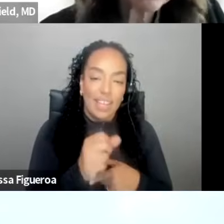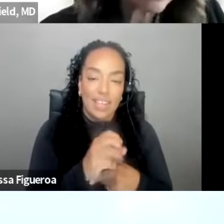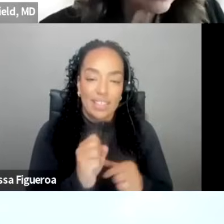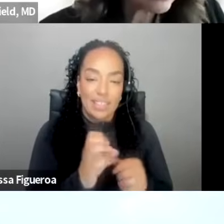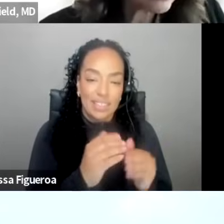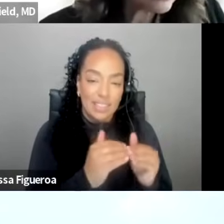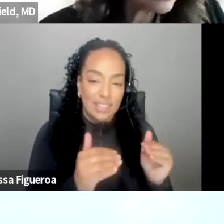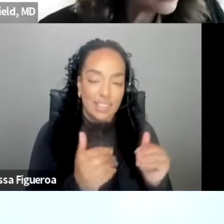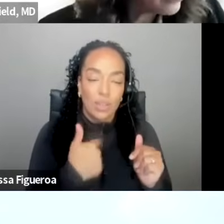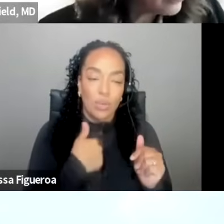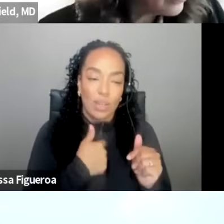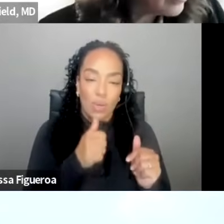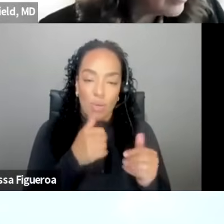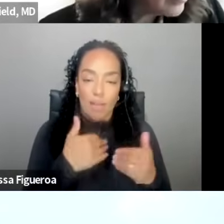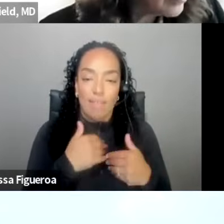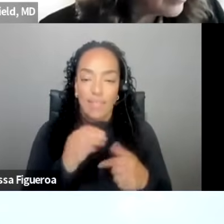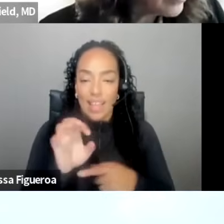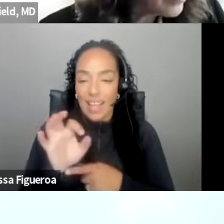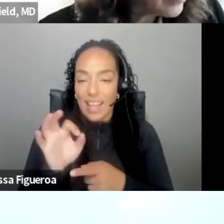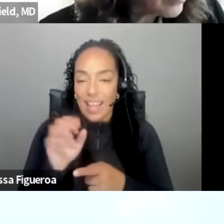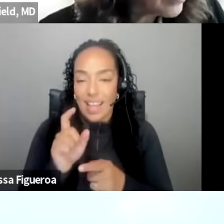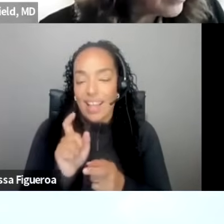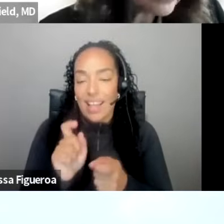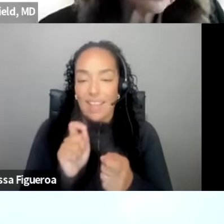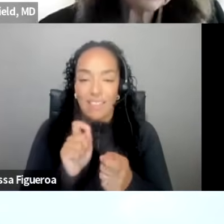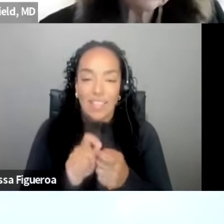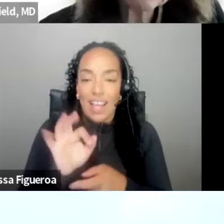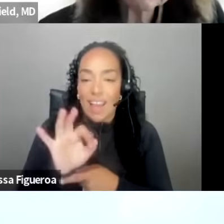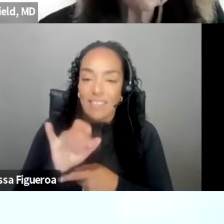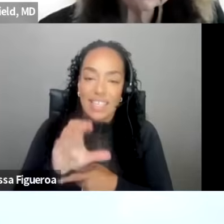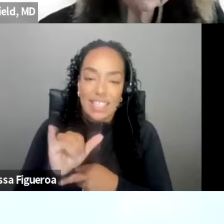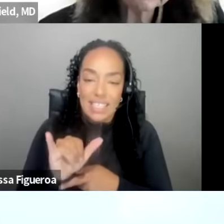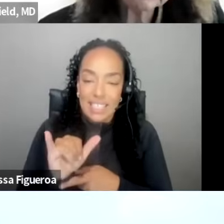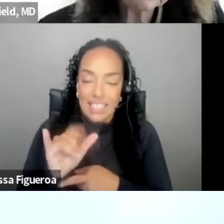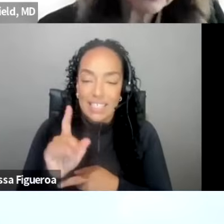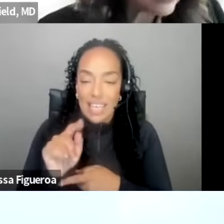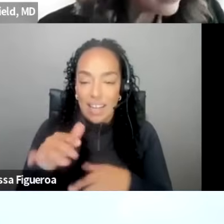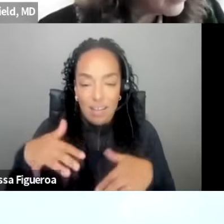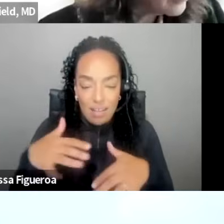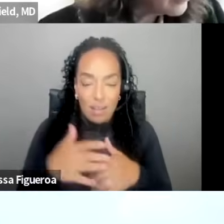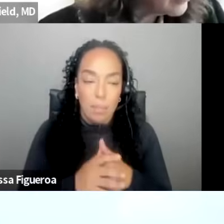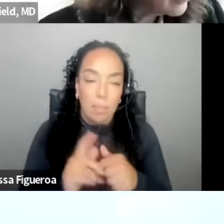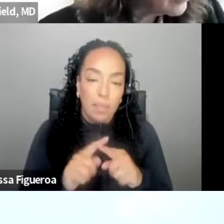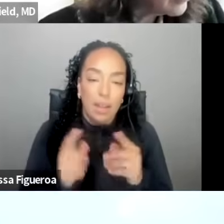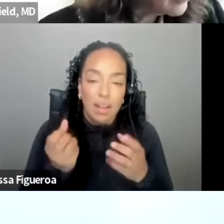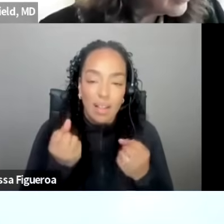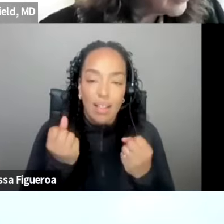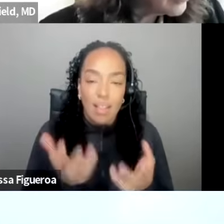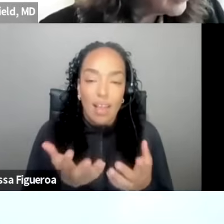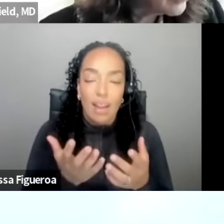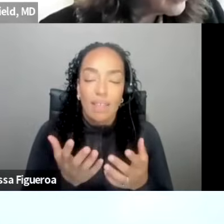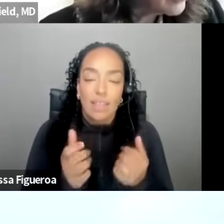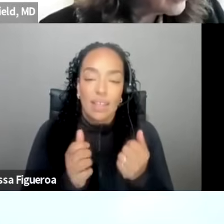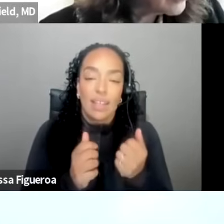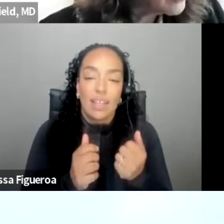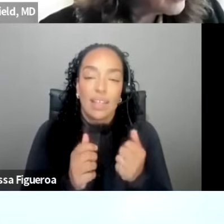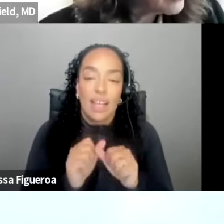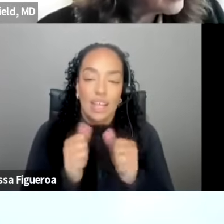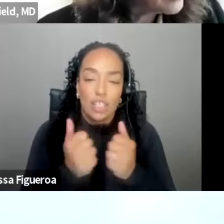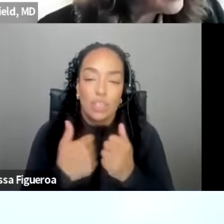be better. That being said, what excites me is that a lot of the agents that we're supporting target